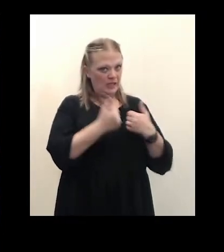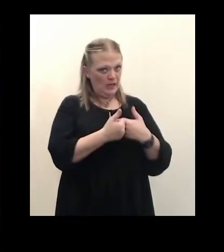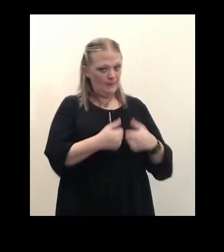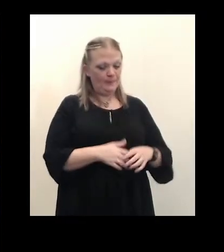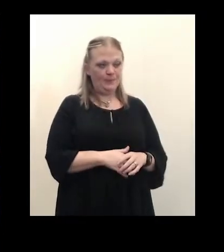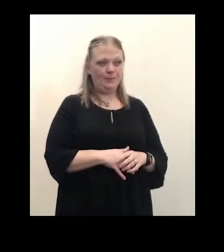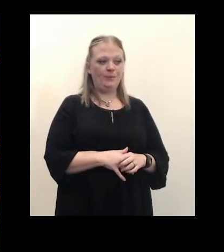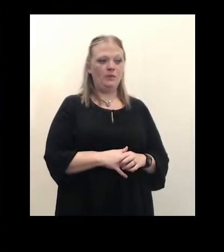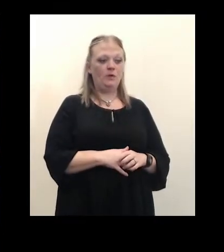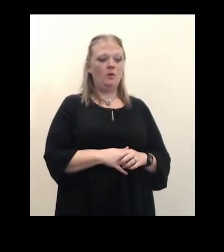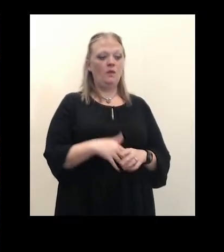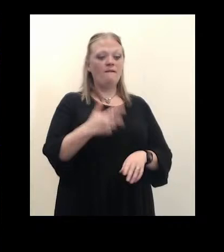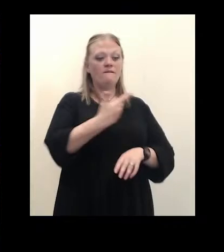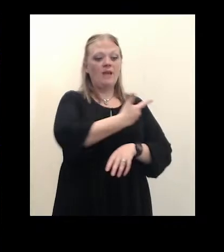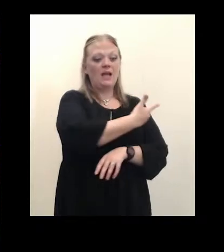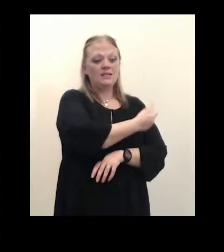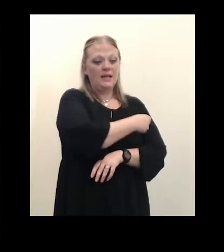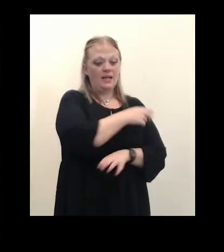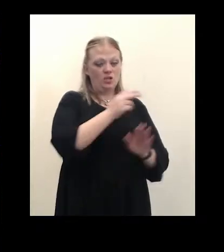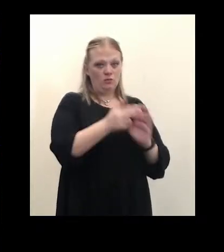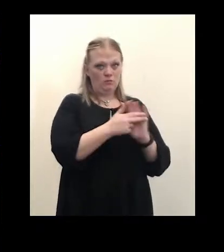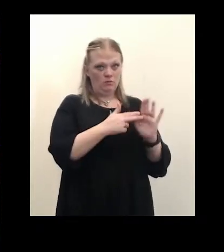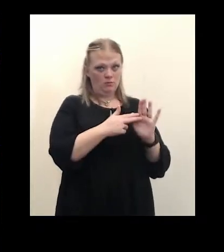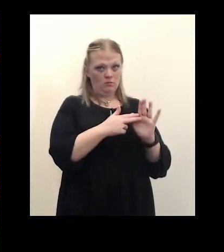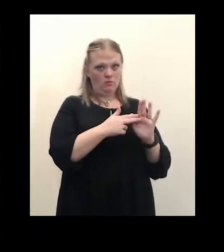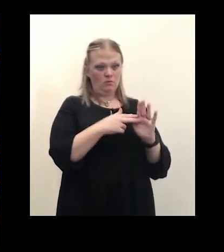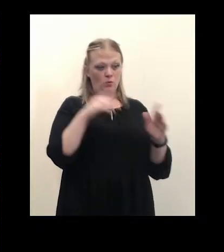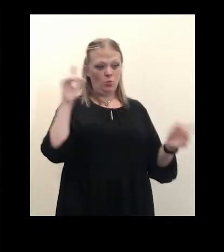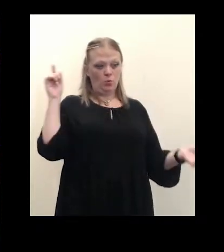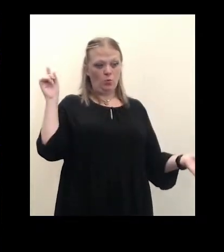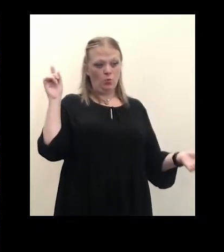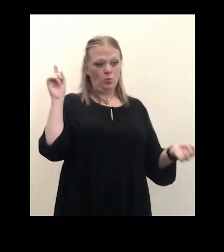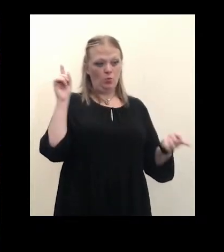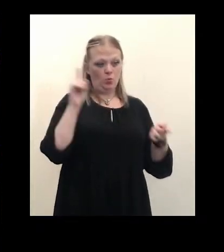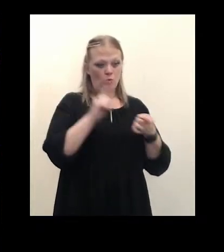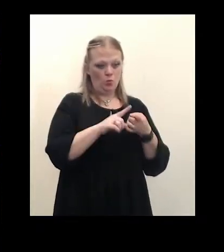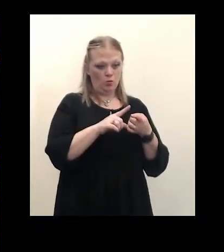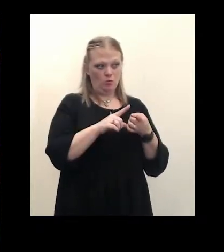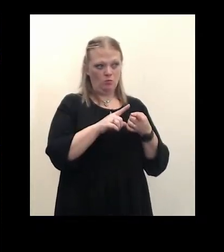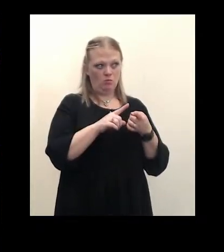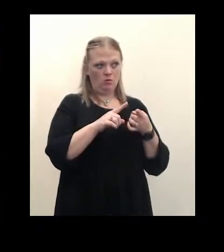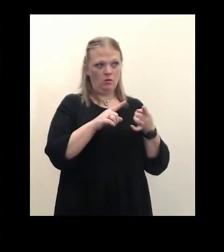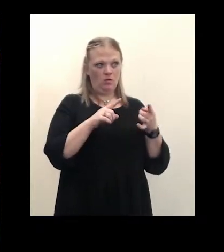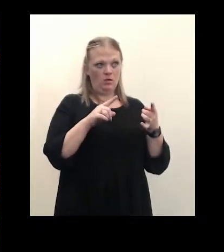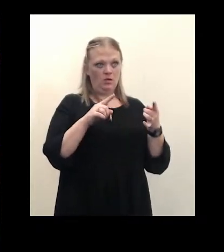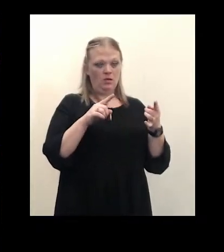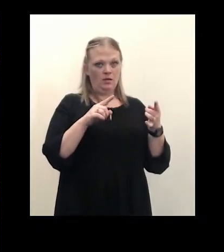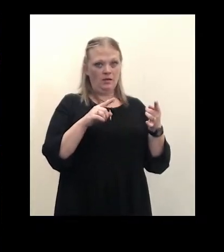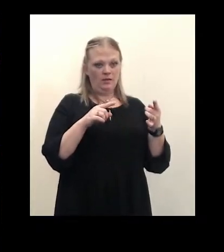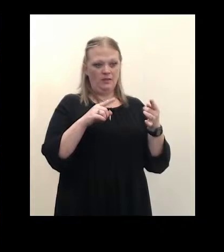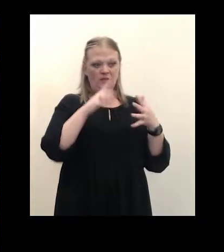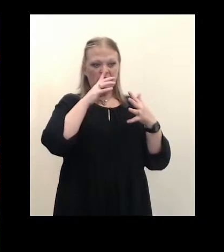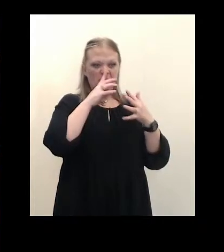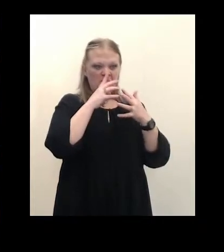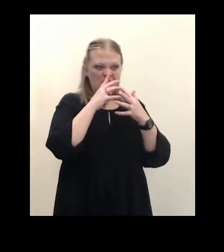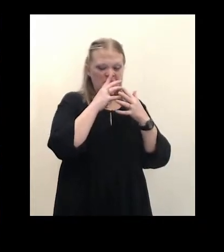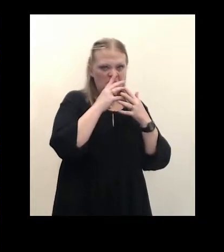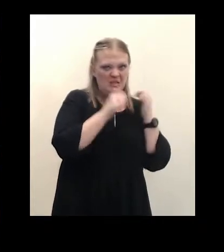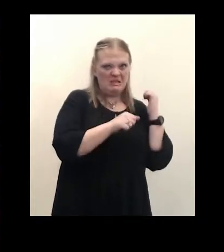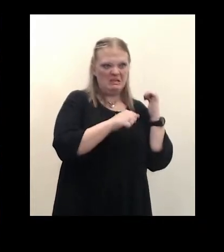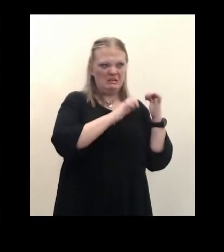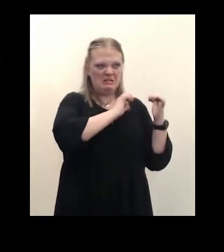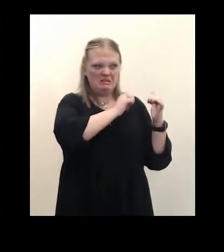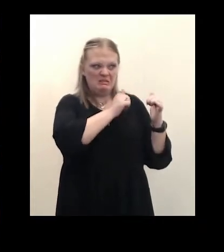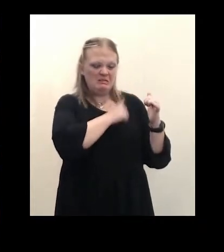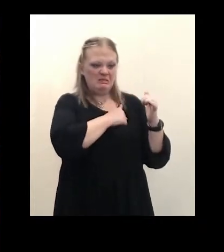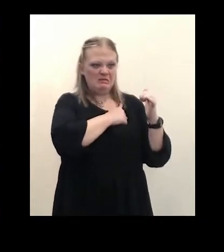the vaccination status seems to have reduced the rowdiness in the crowd and the nastiness. To I believe it was the Houston game, there